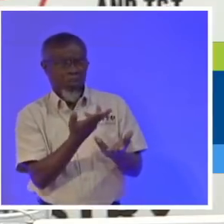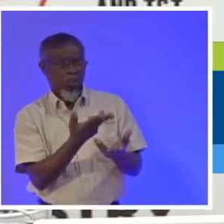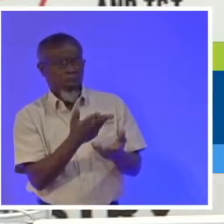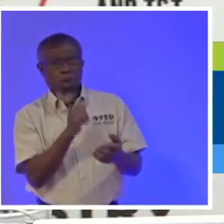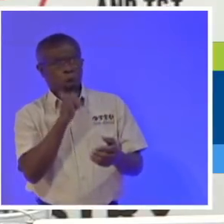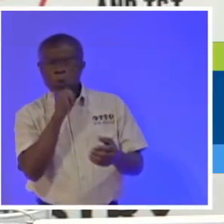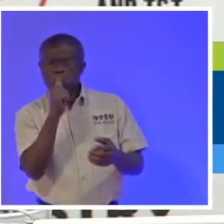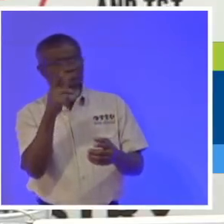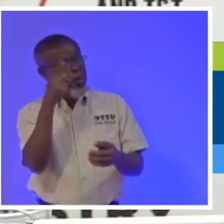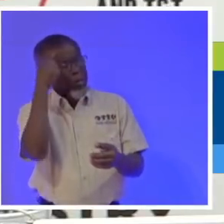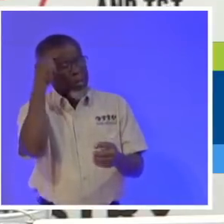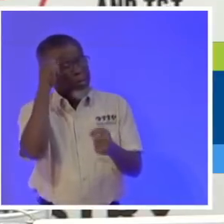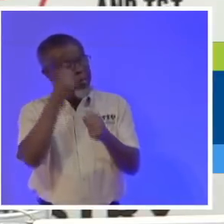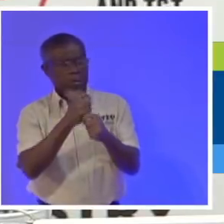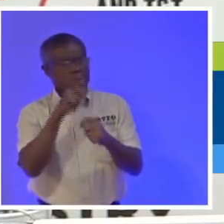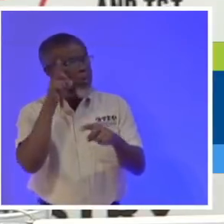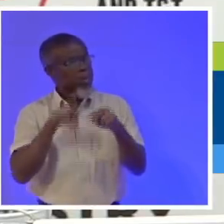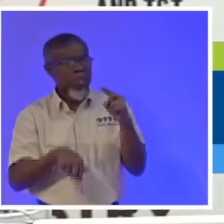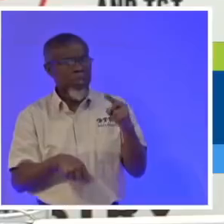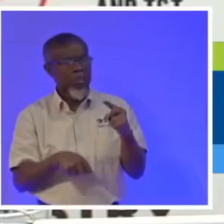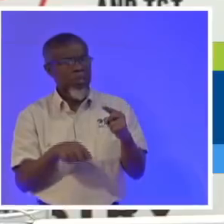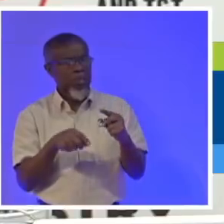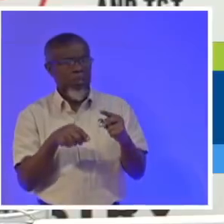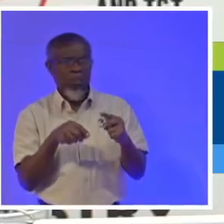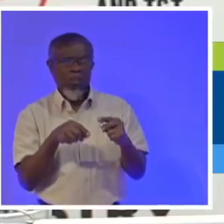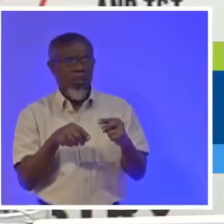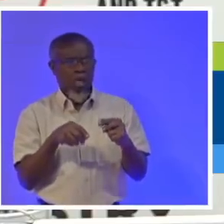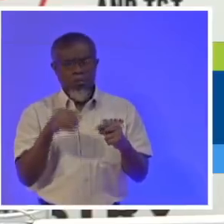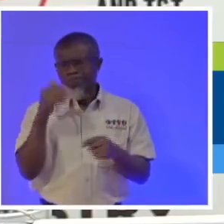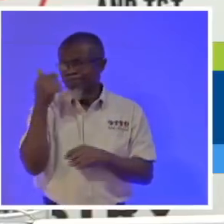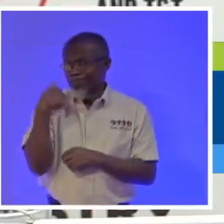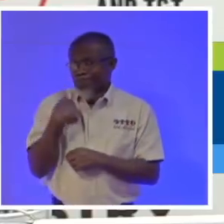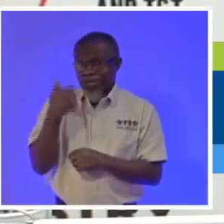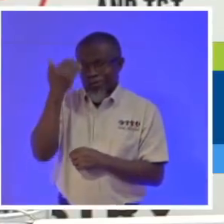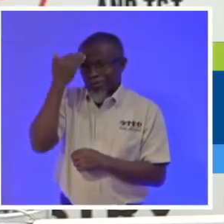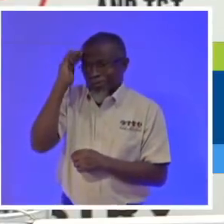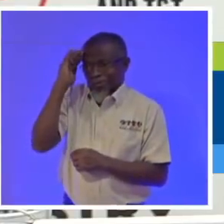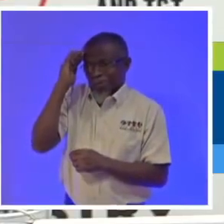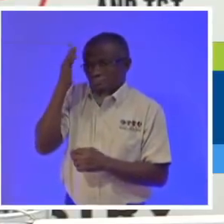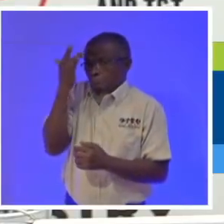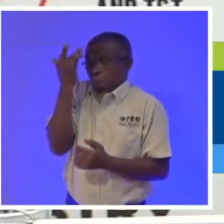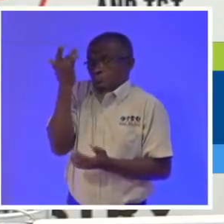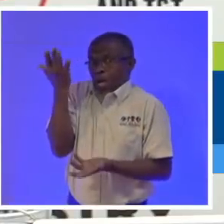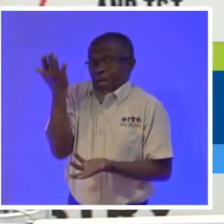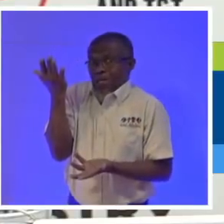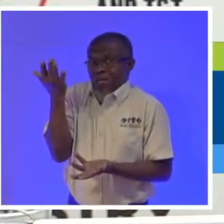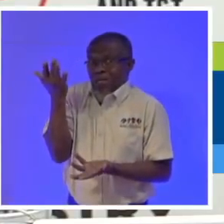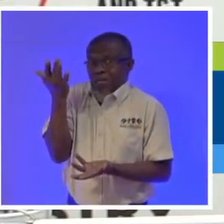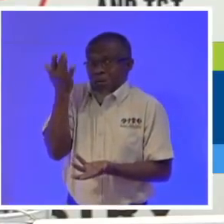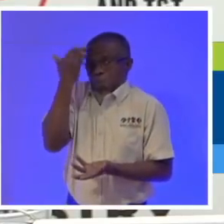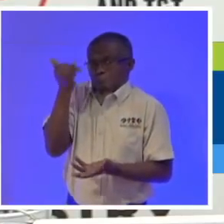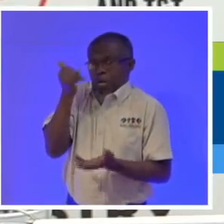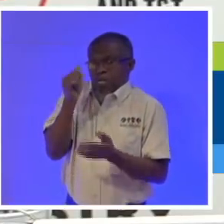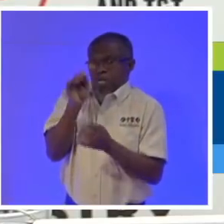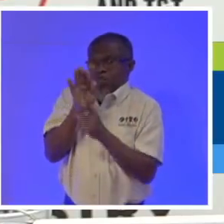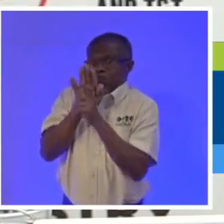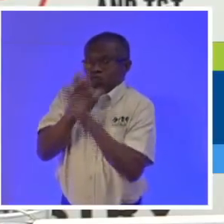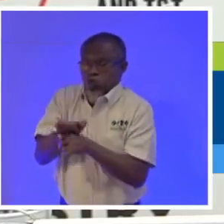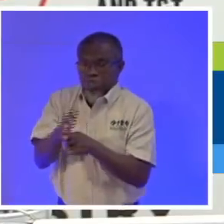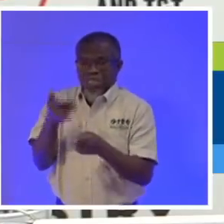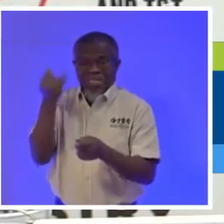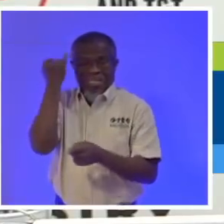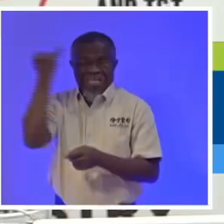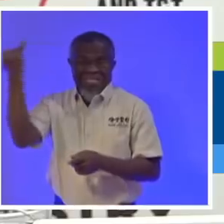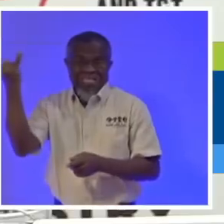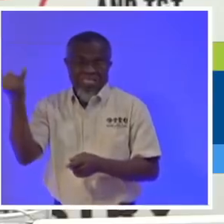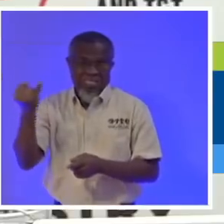to be trusted. And I don't know why that agenda is being pushed, but